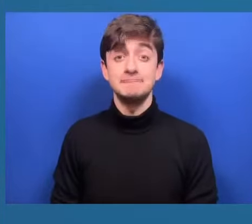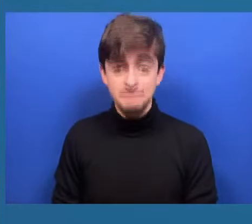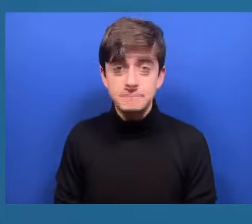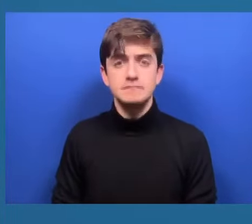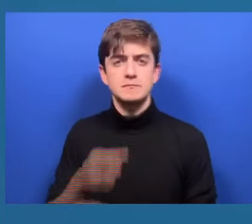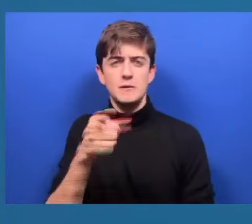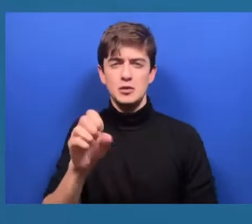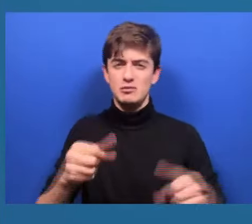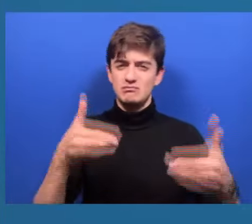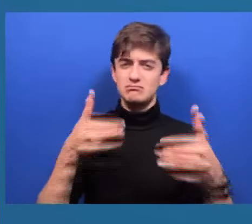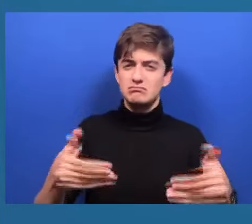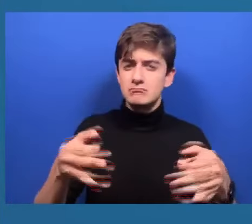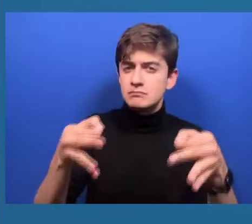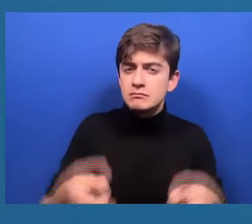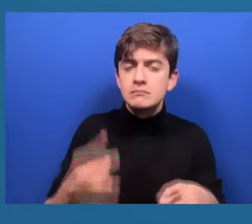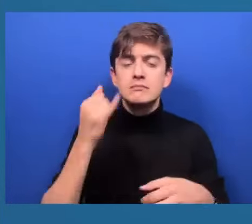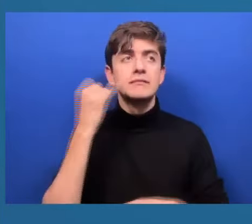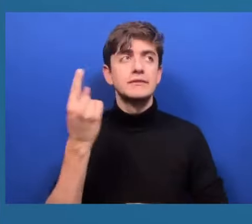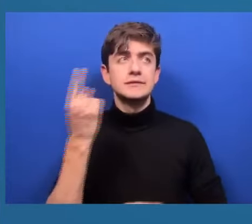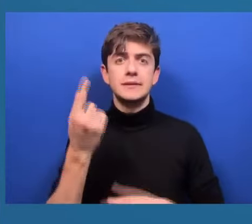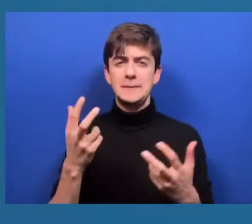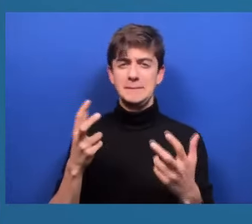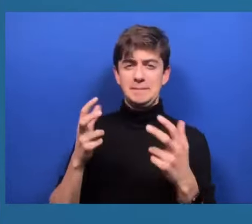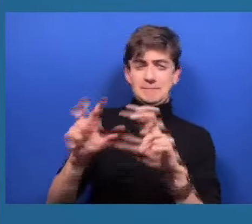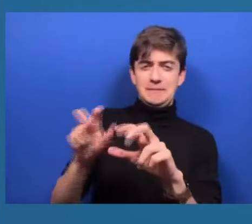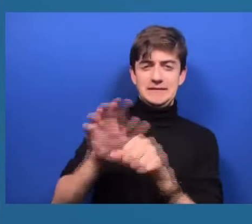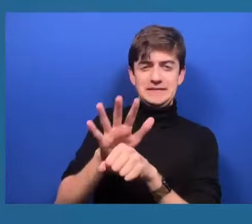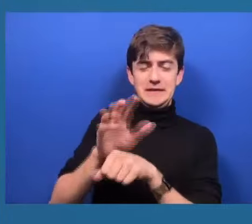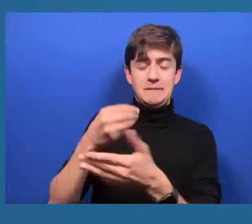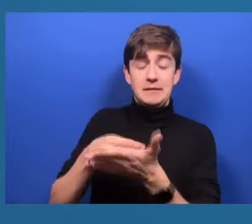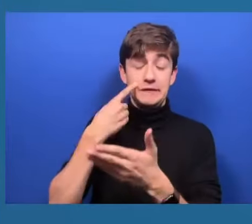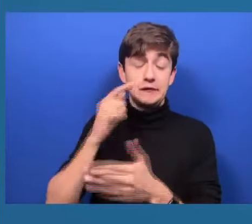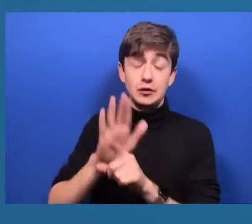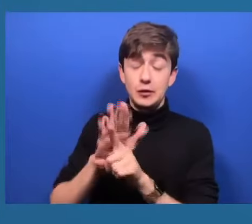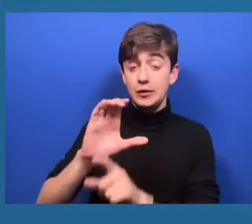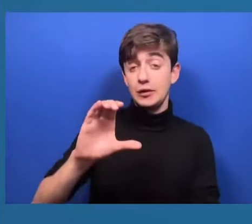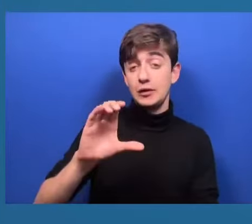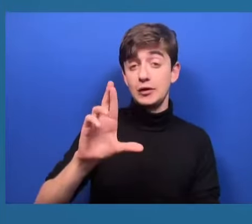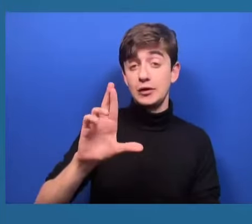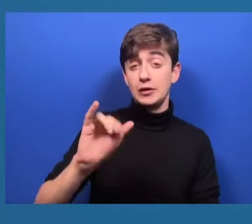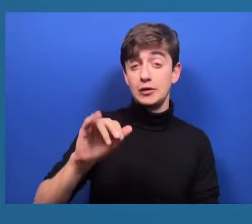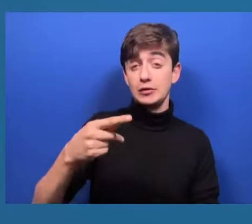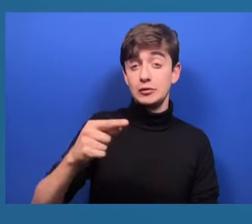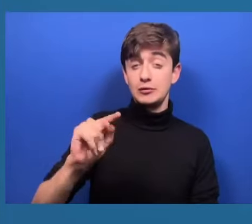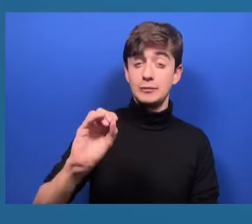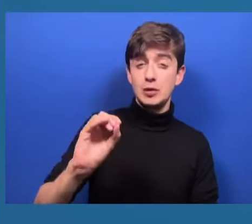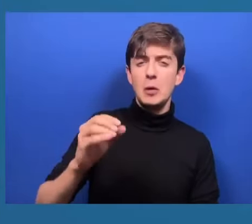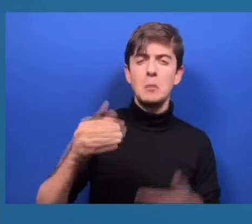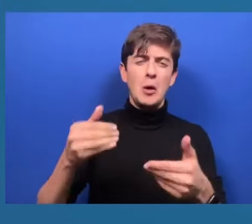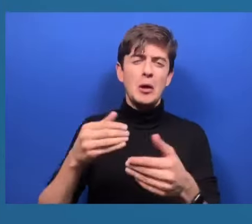decide that if someone invests enough money in your crypto company, you'll give them a pardon.